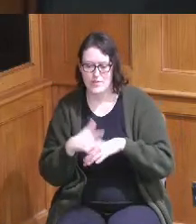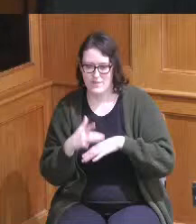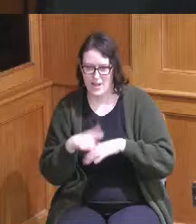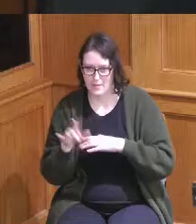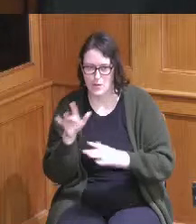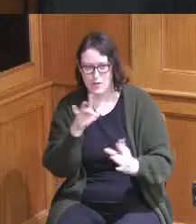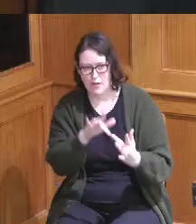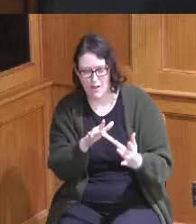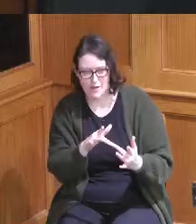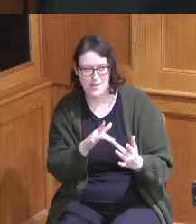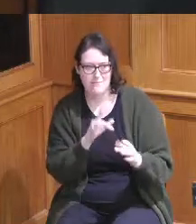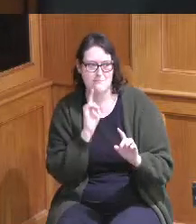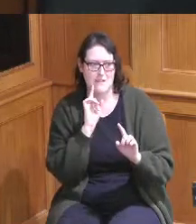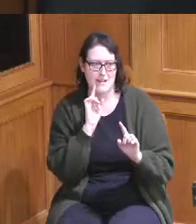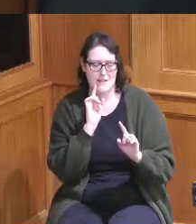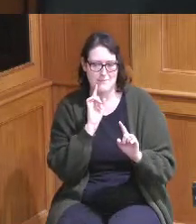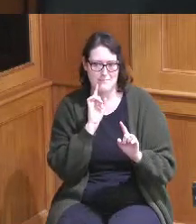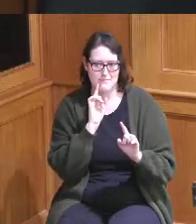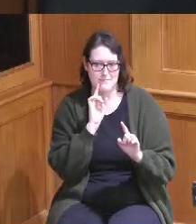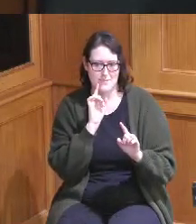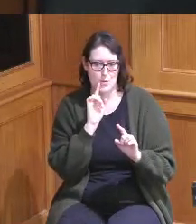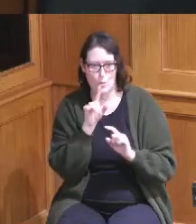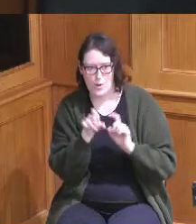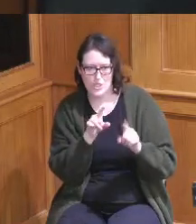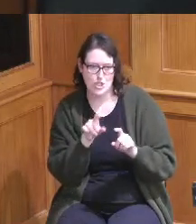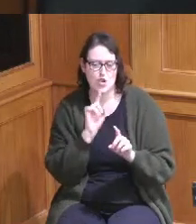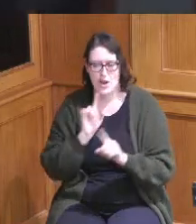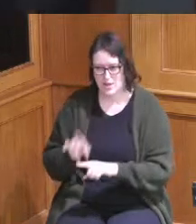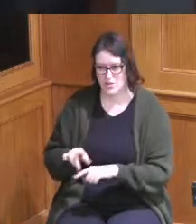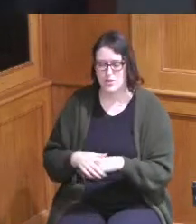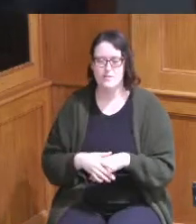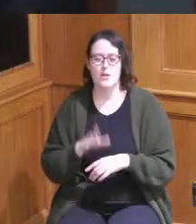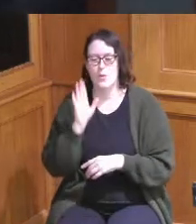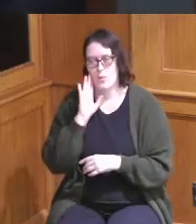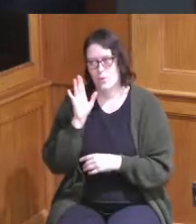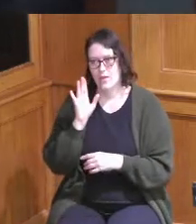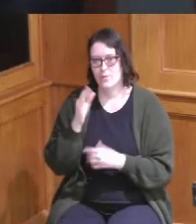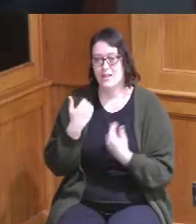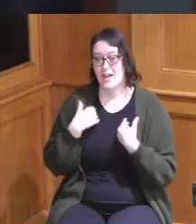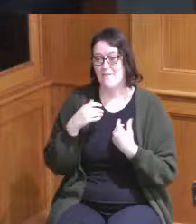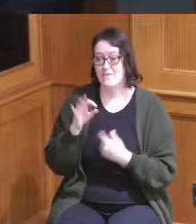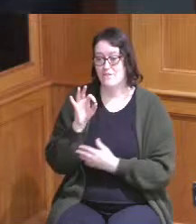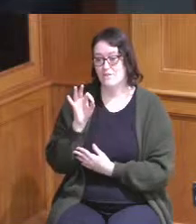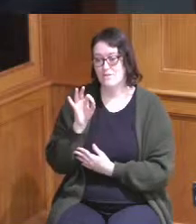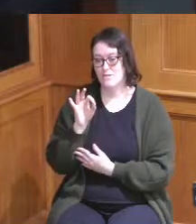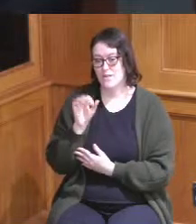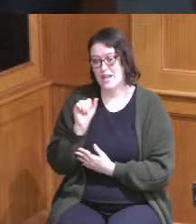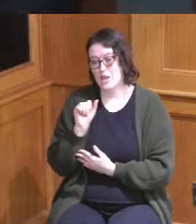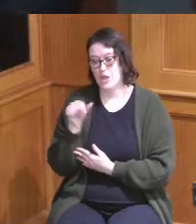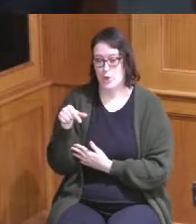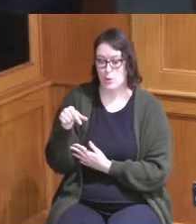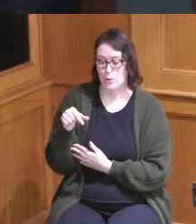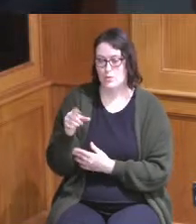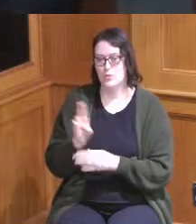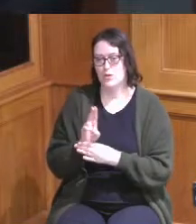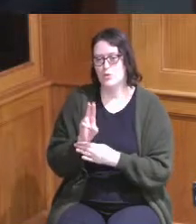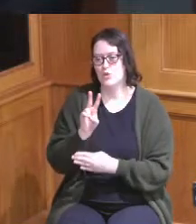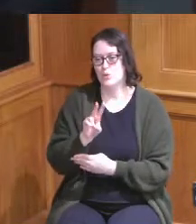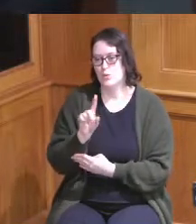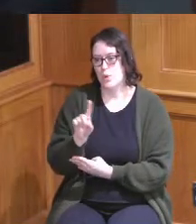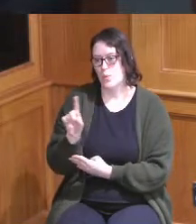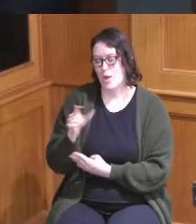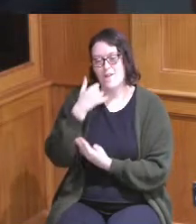need to answer any of their questions. Yeah, so we continue to update what we call our frequently asked questions. We use 211 as sort of